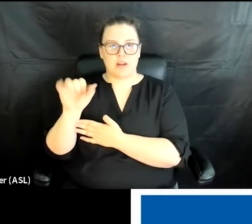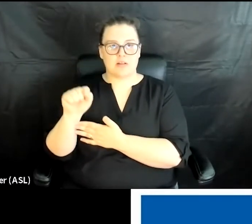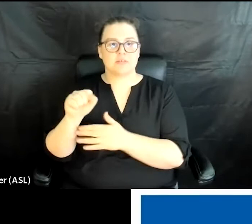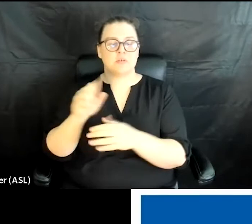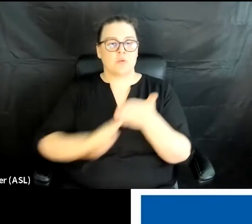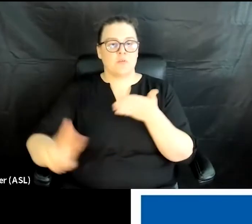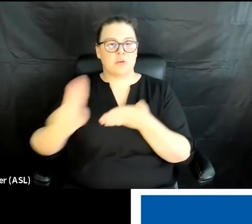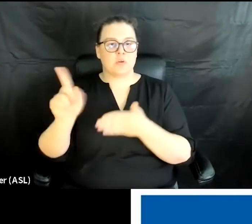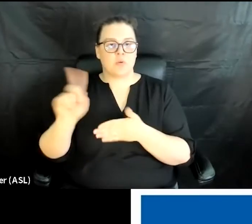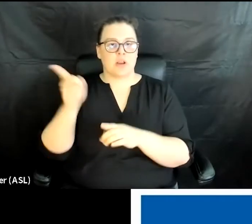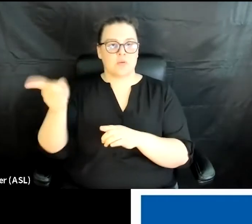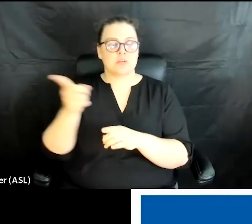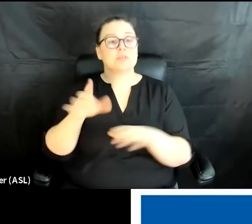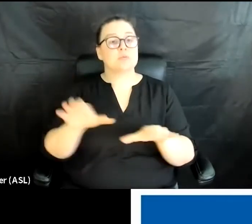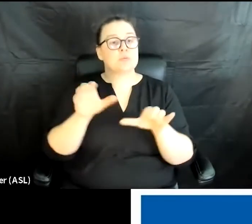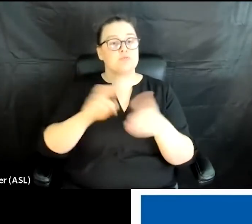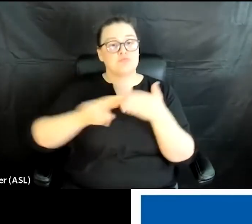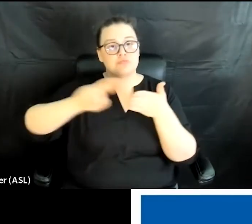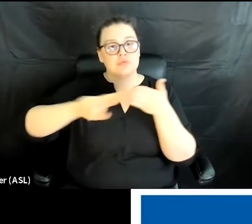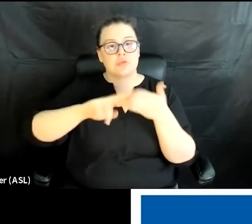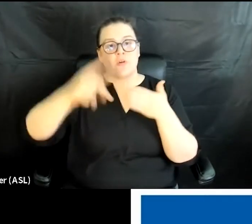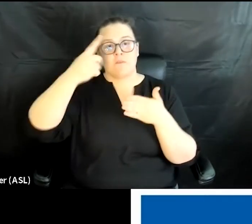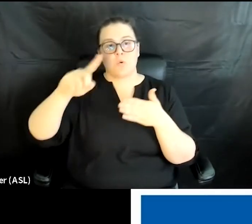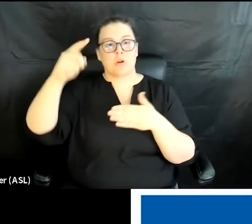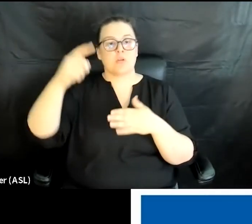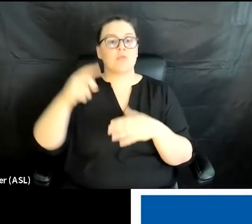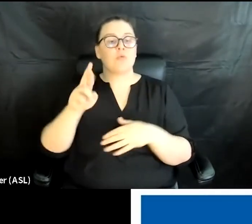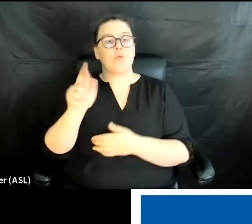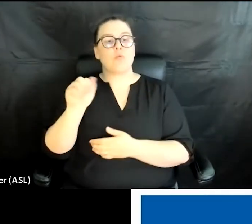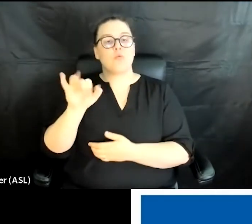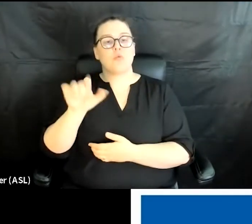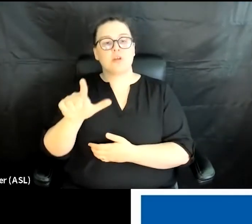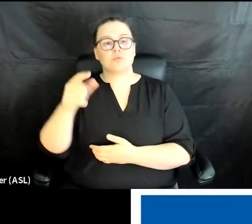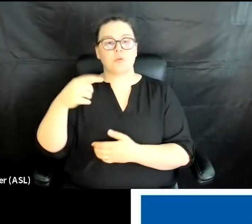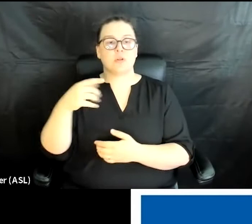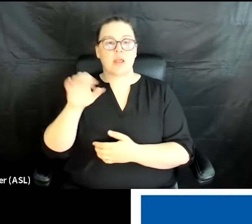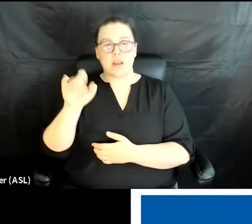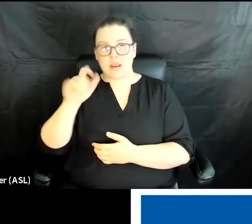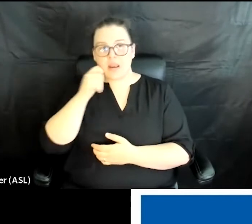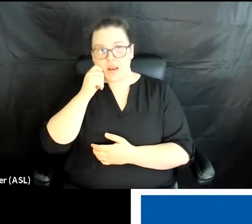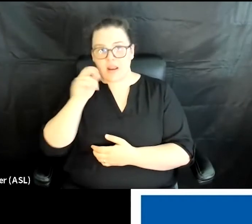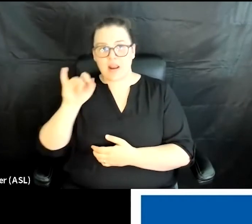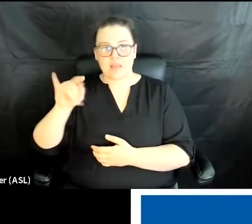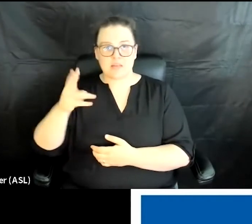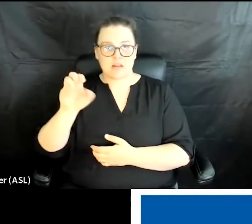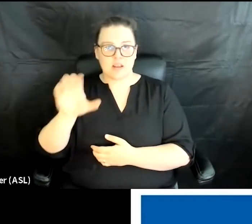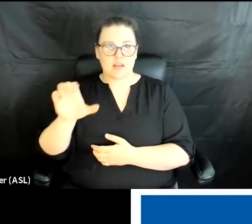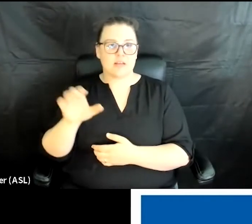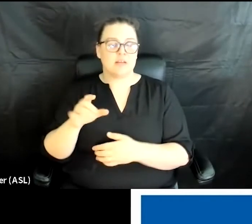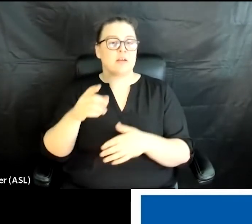and ethnic disparities in the mental health field, as well as the impact of innovative programs to diversify the mental